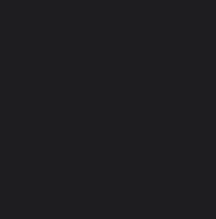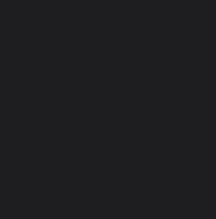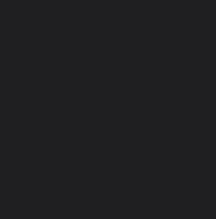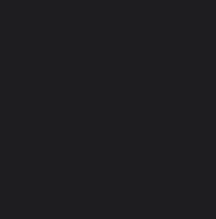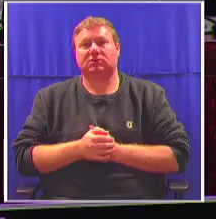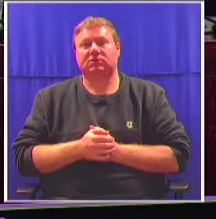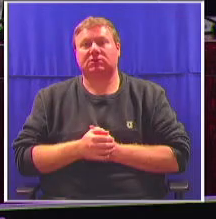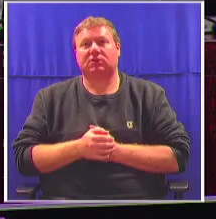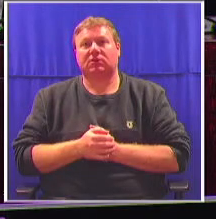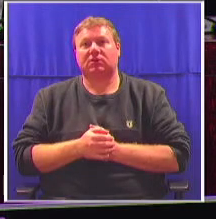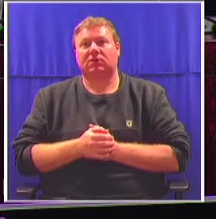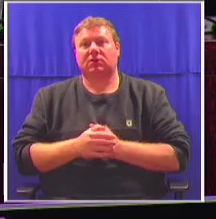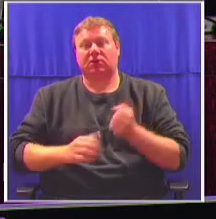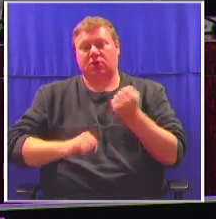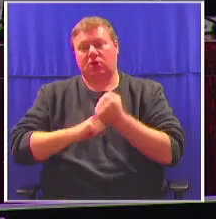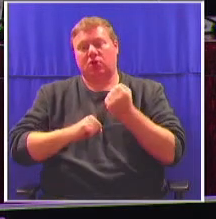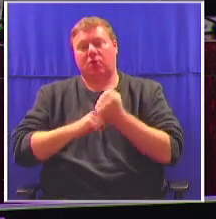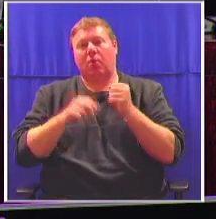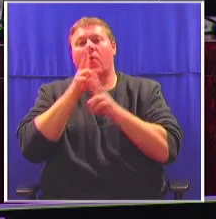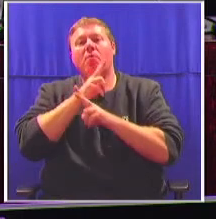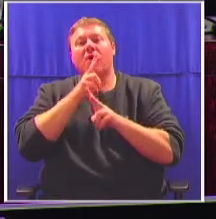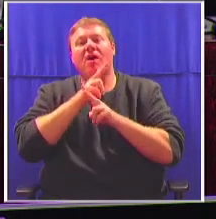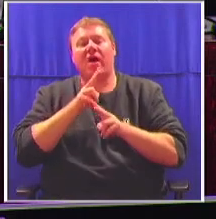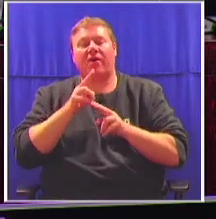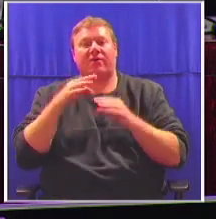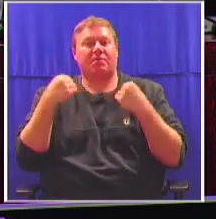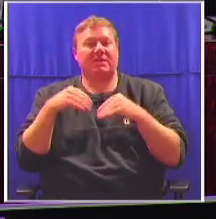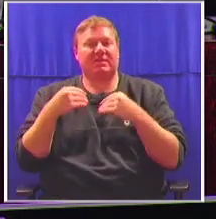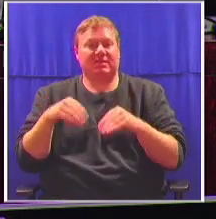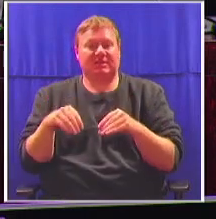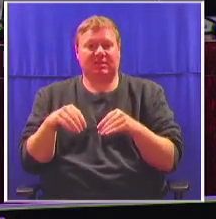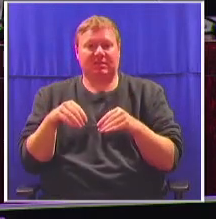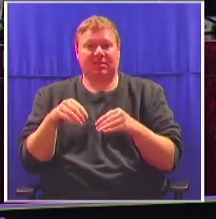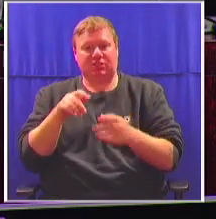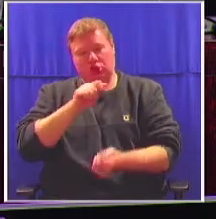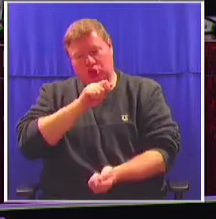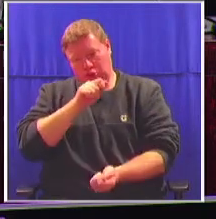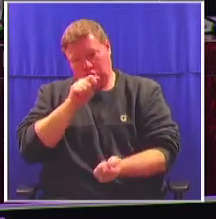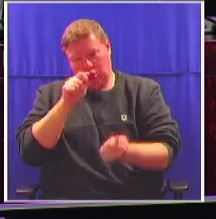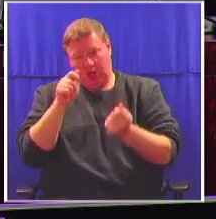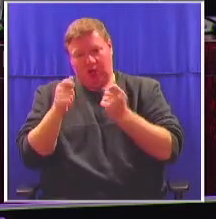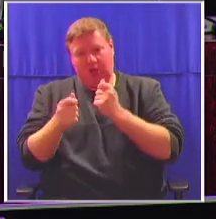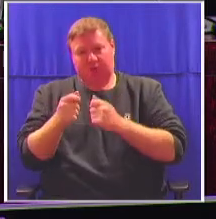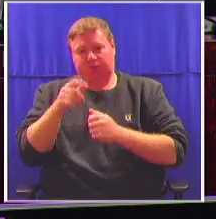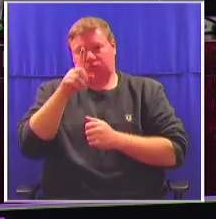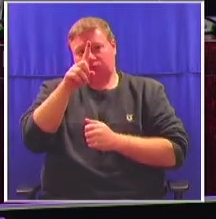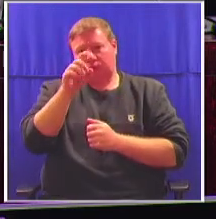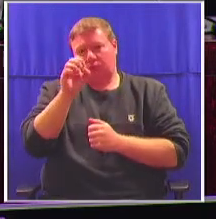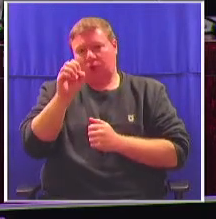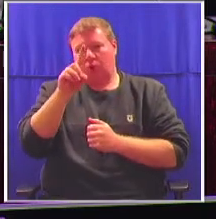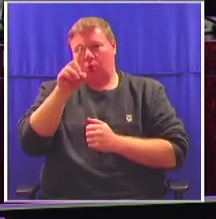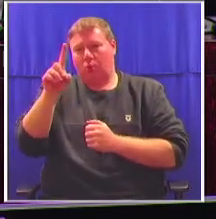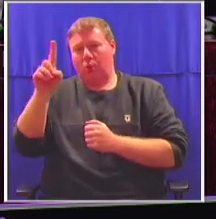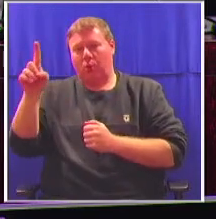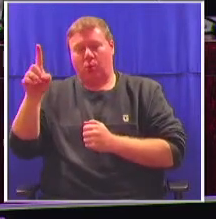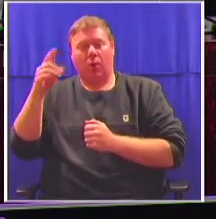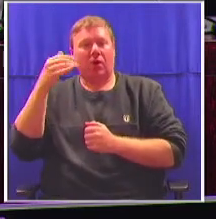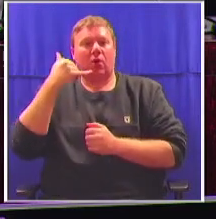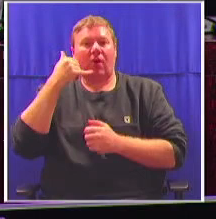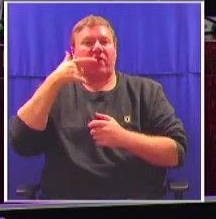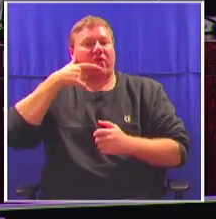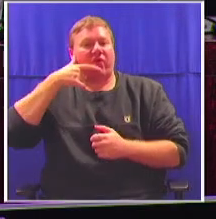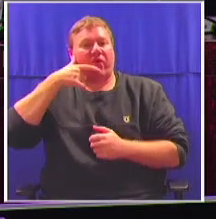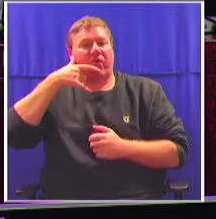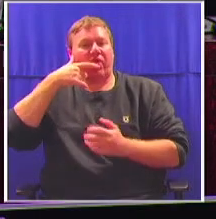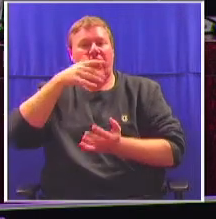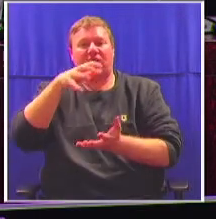With support from the private sector, we are overhauling the 10111 call centers to